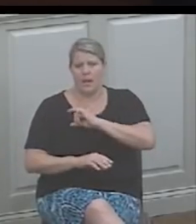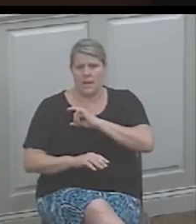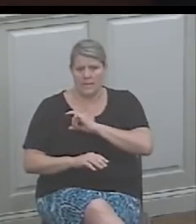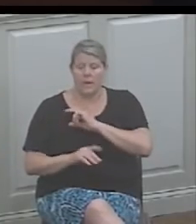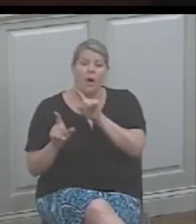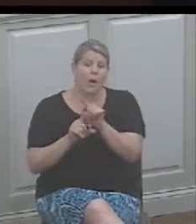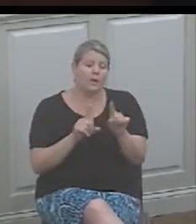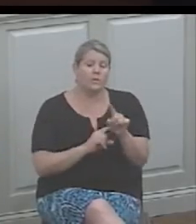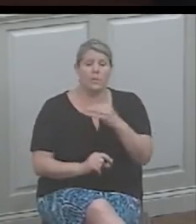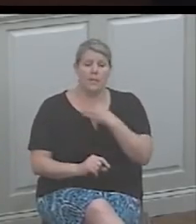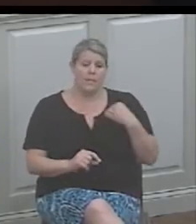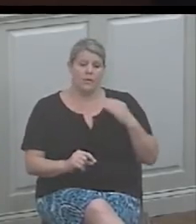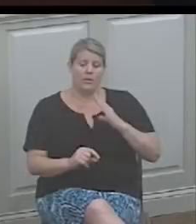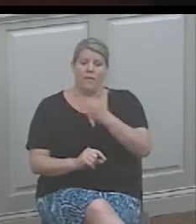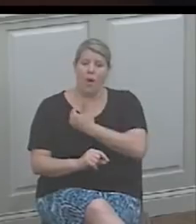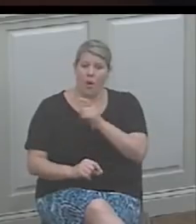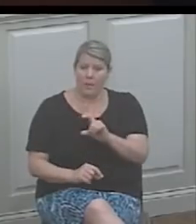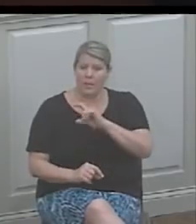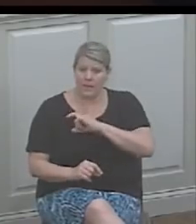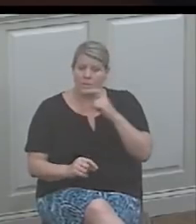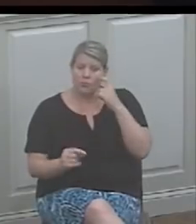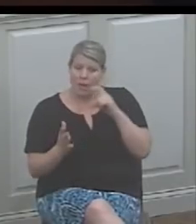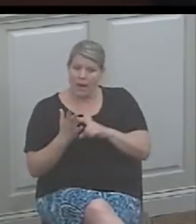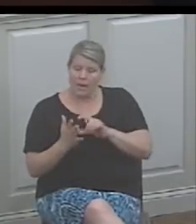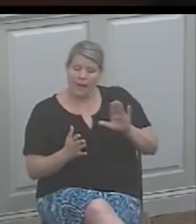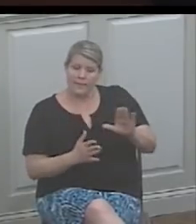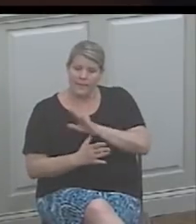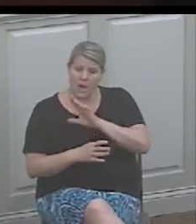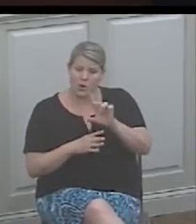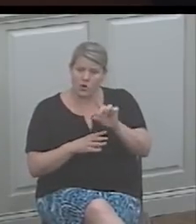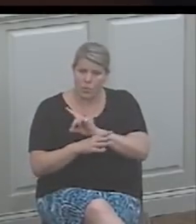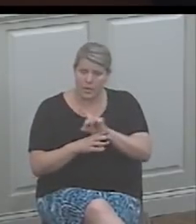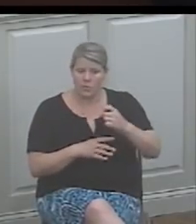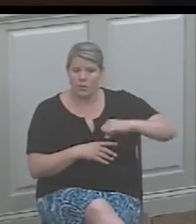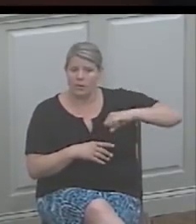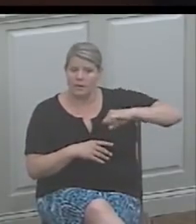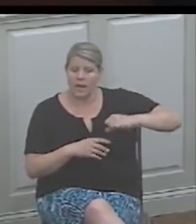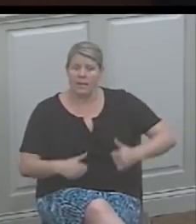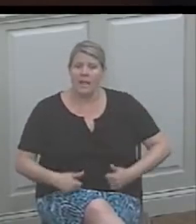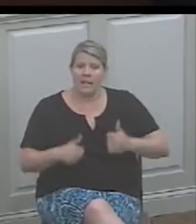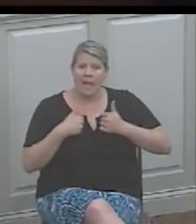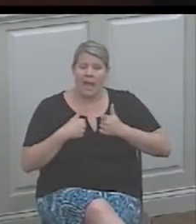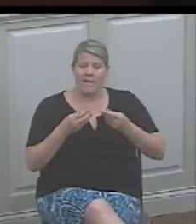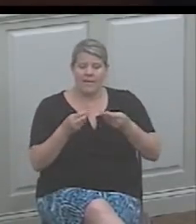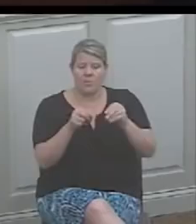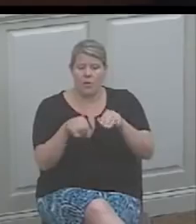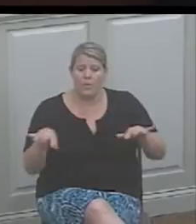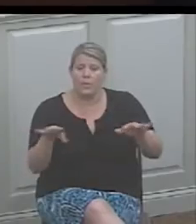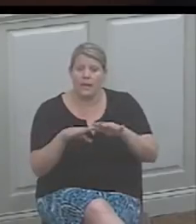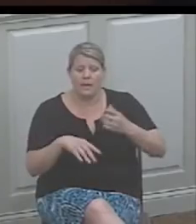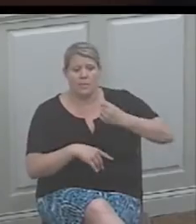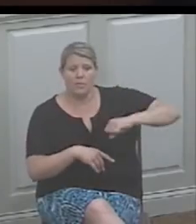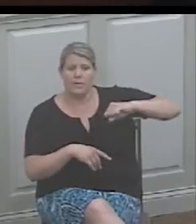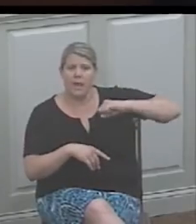law enforcement agency recognize their duty to serve the people by safeguarding life and property, by protecting them against violence and